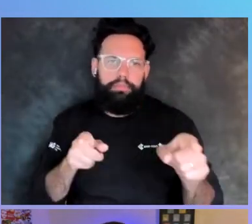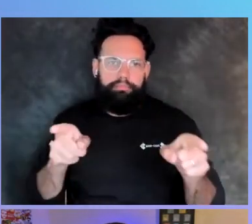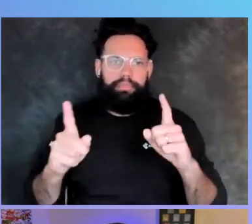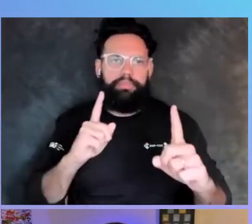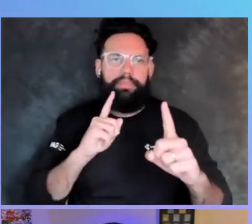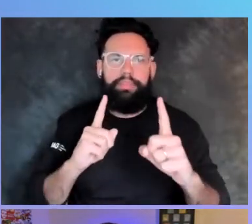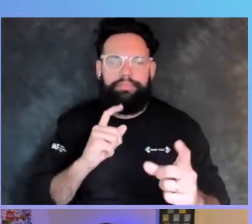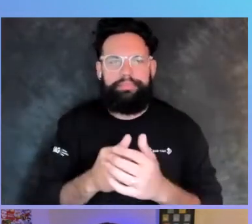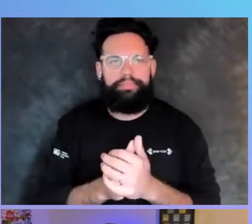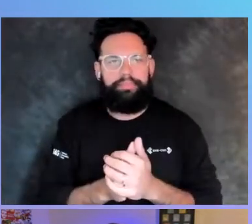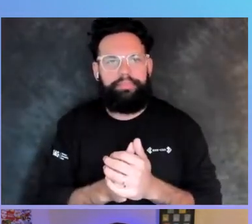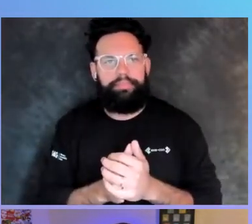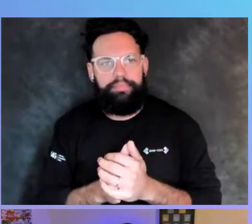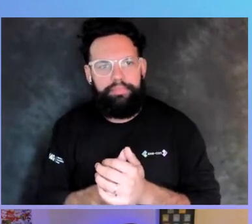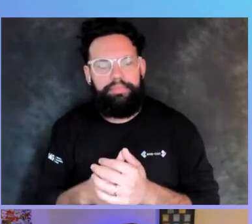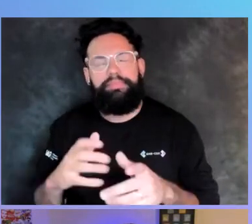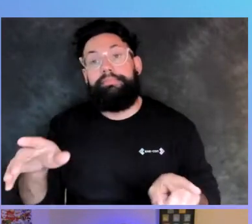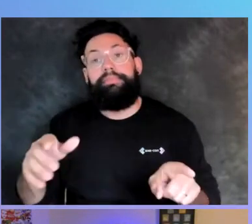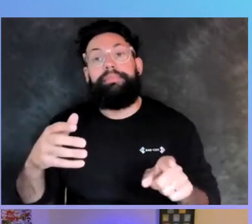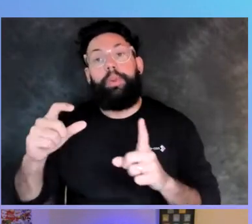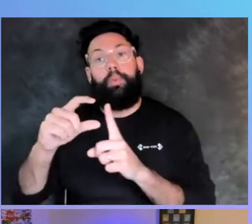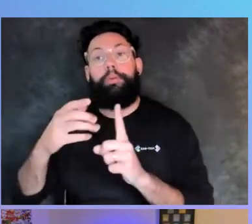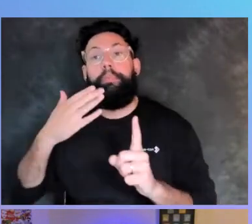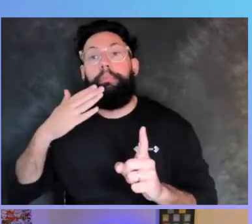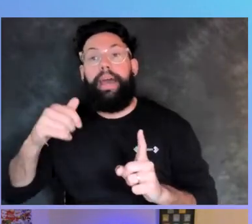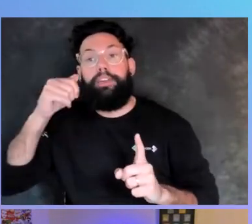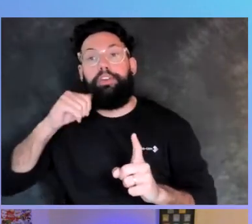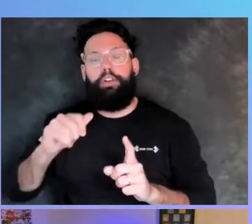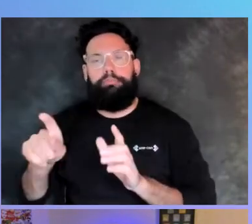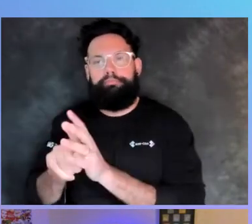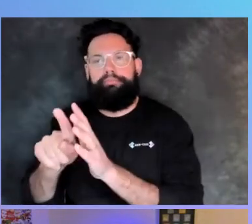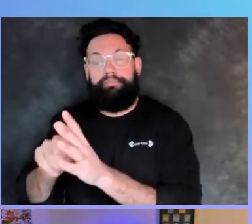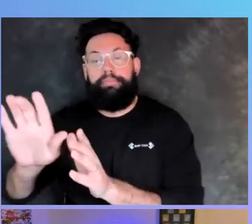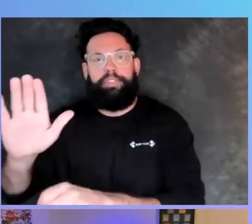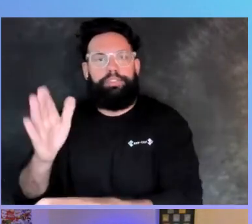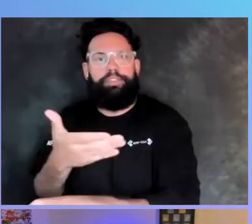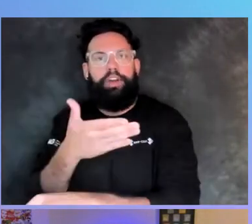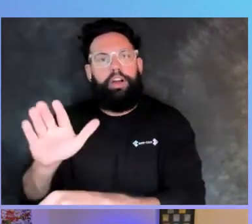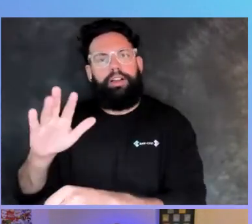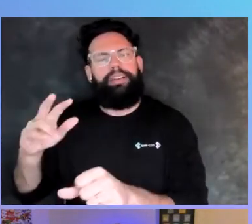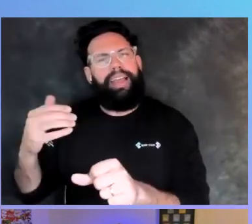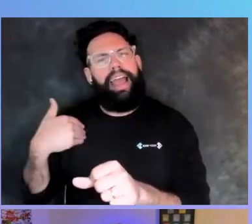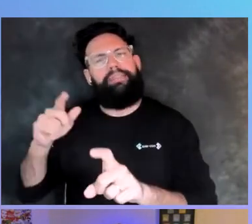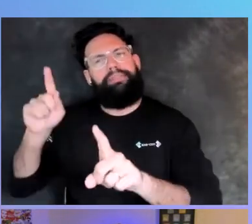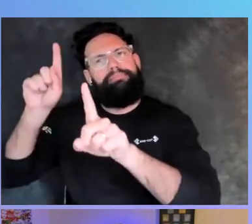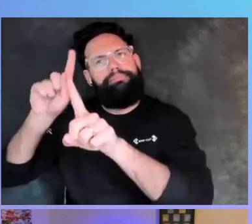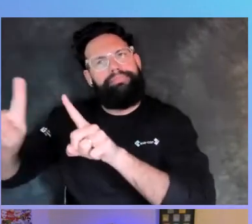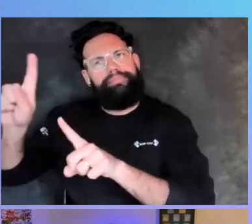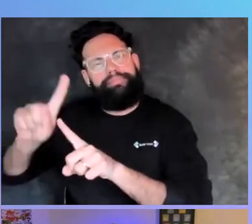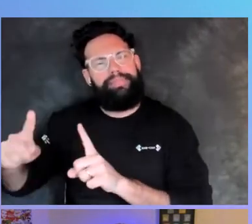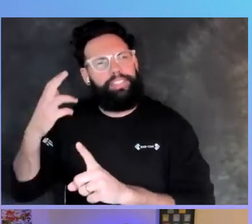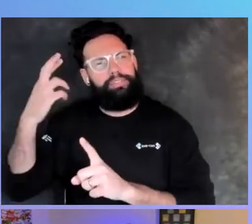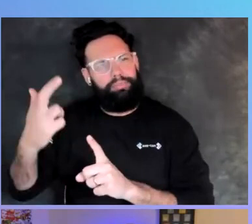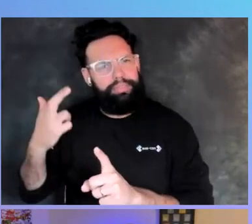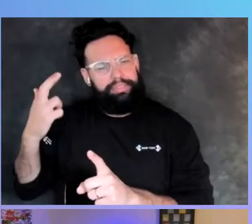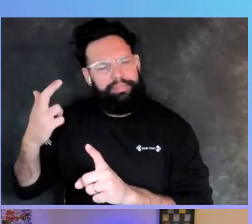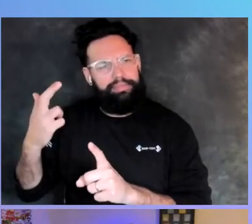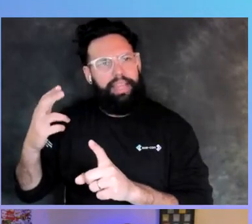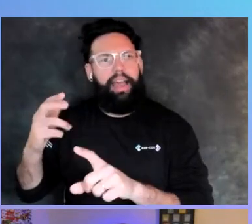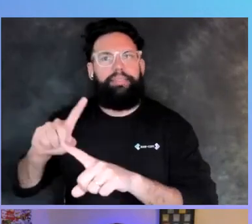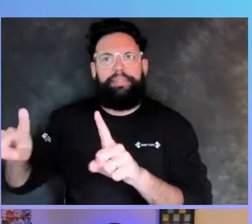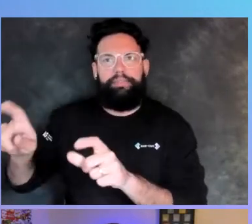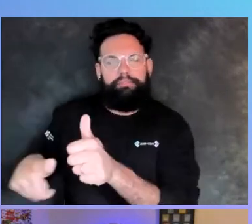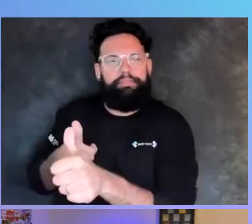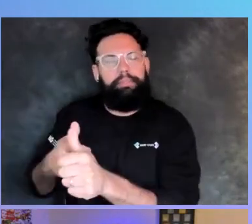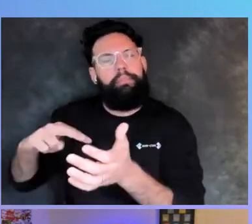imagine, bad girl means very different things in these given contexts. And traditional computing struggles to utilize that surrounding